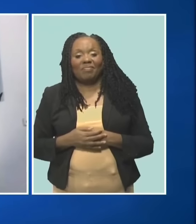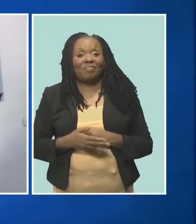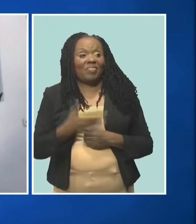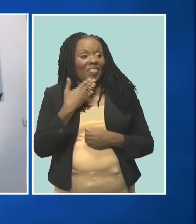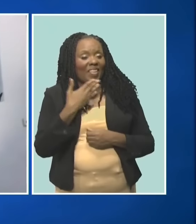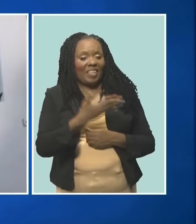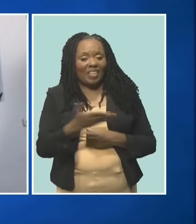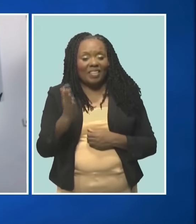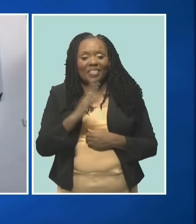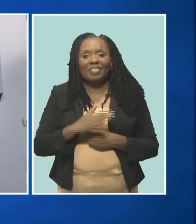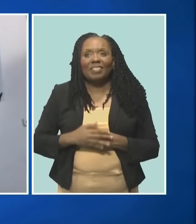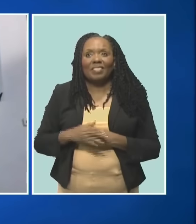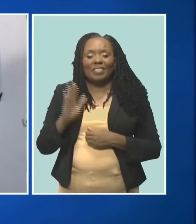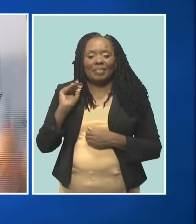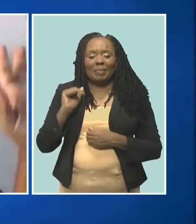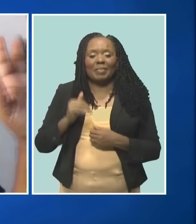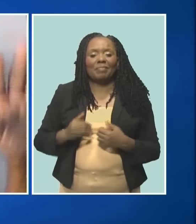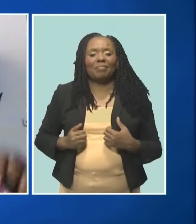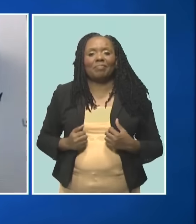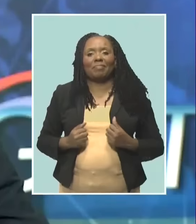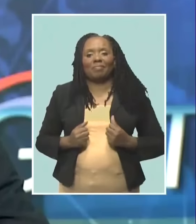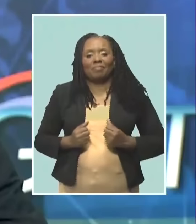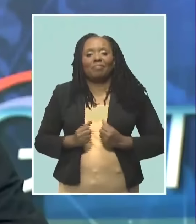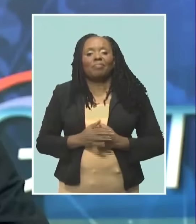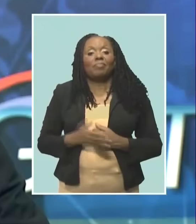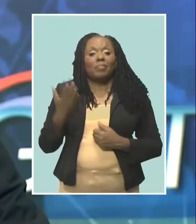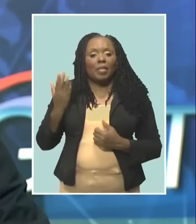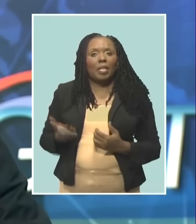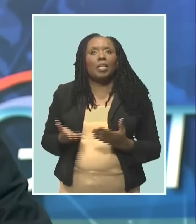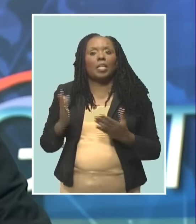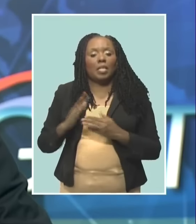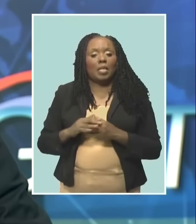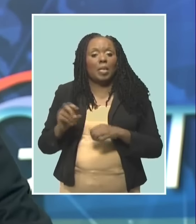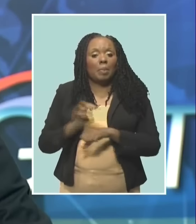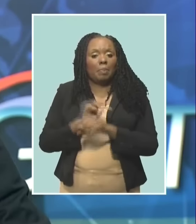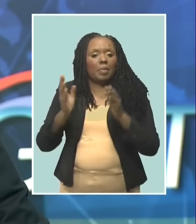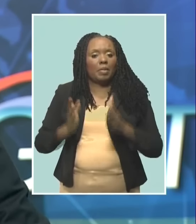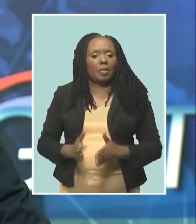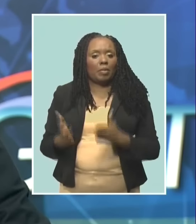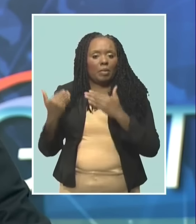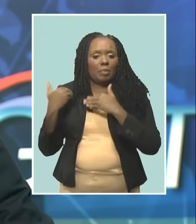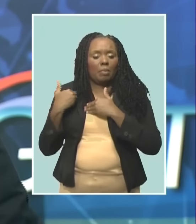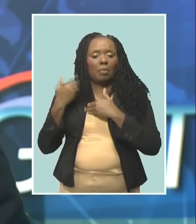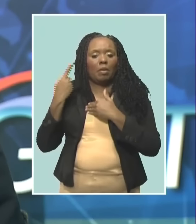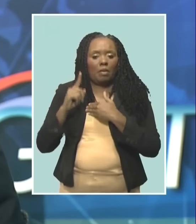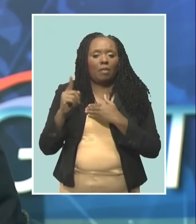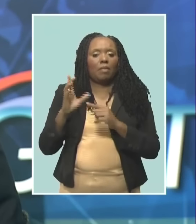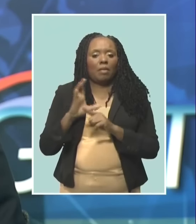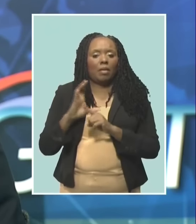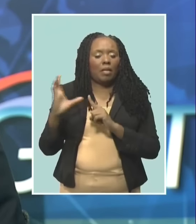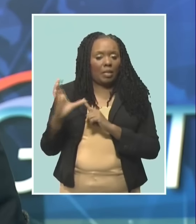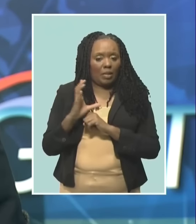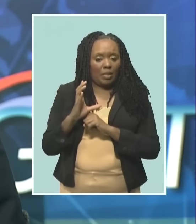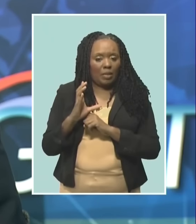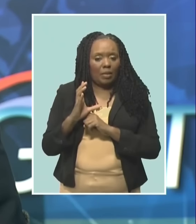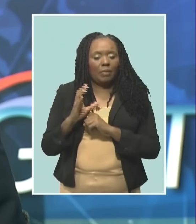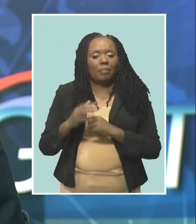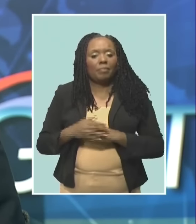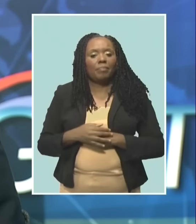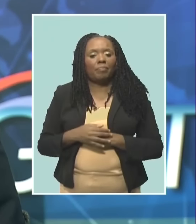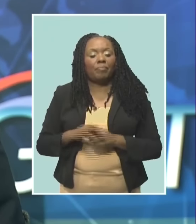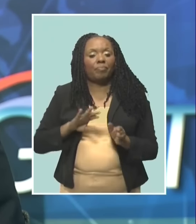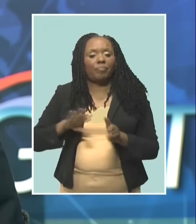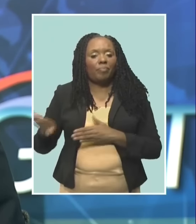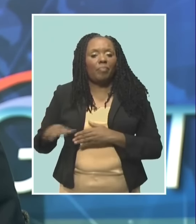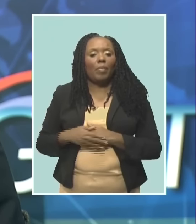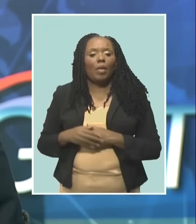Thank you too. Thank you too. Bye-bye. Bye-bye. Senator Dr. Chantal Munro-Knight, the Minister in the Prime Minister's Office with responsibility for culture. In related